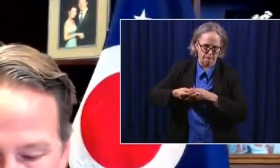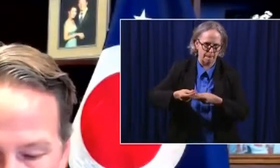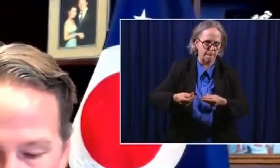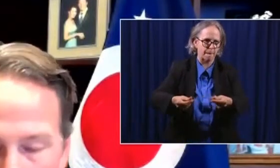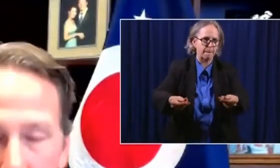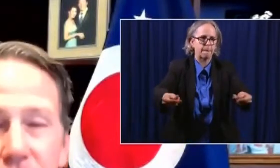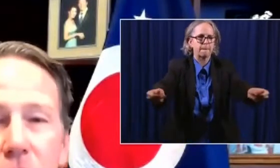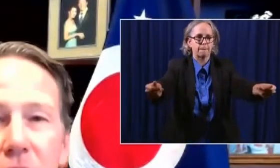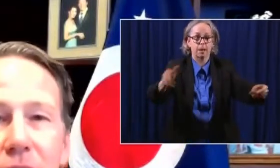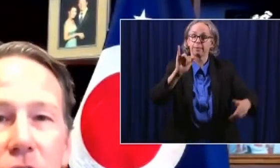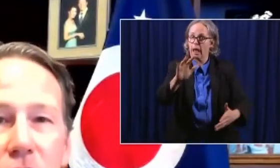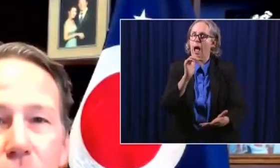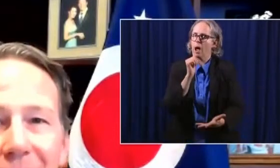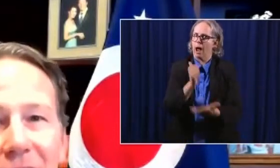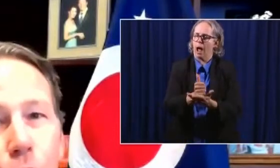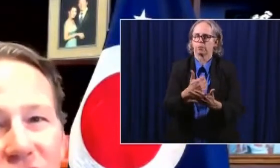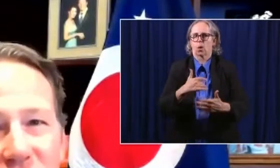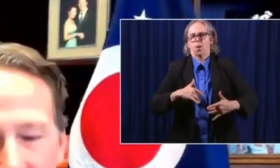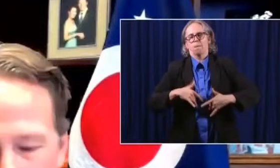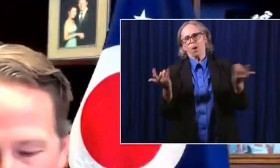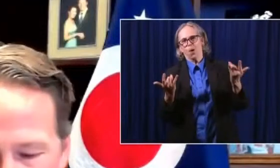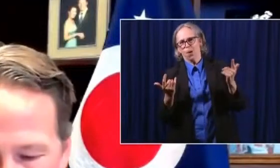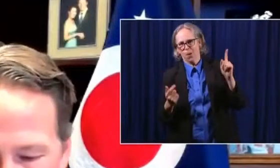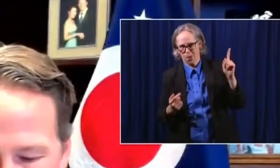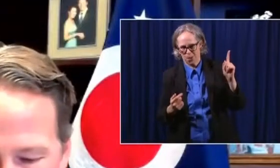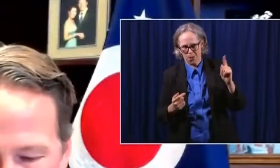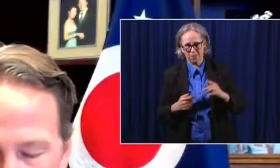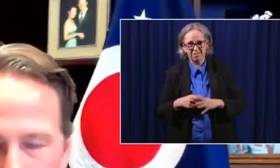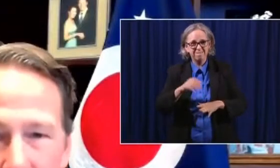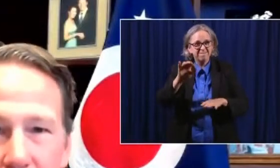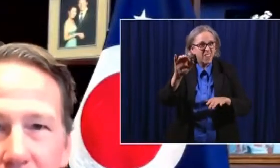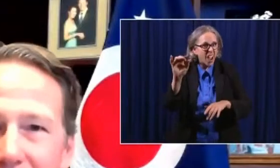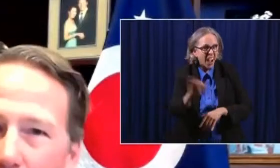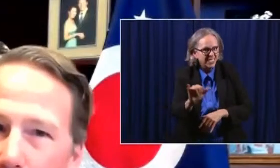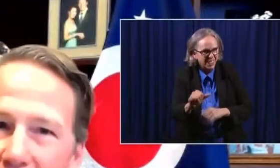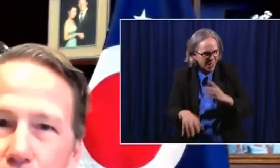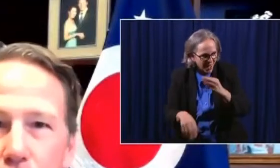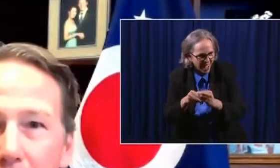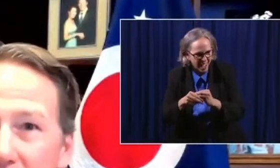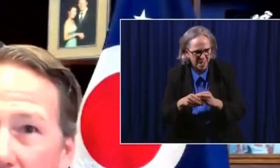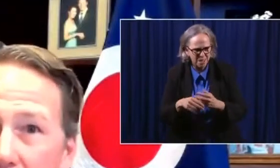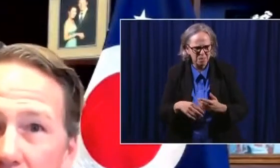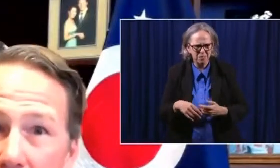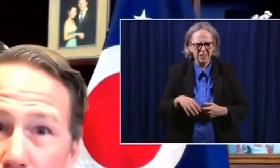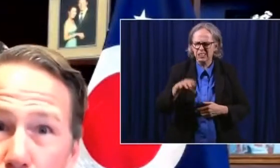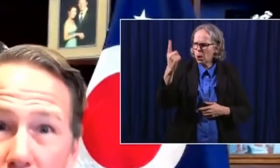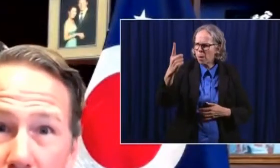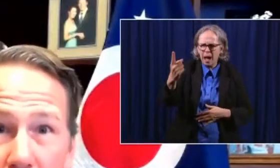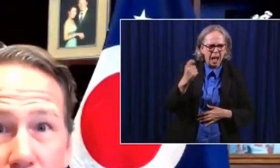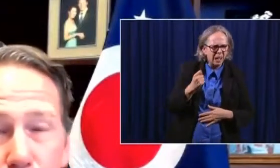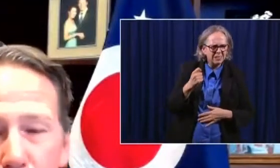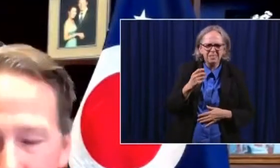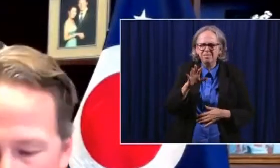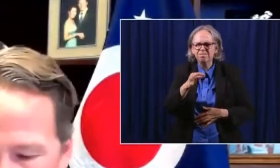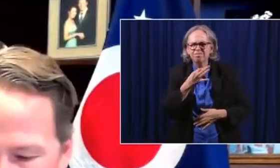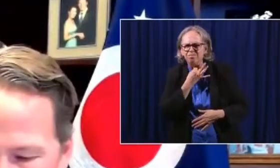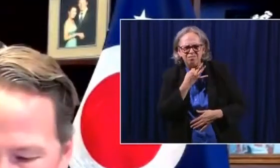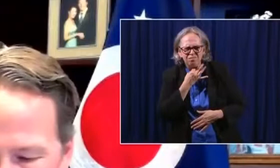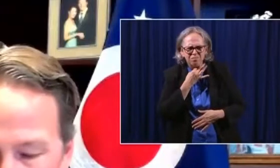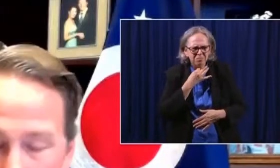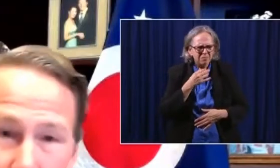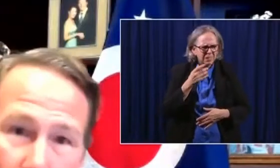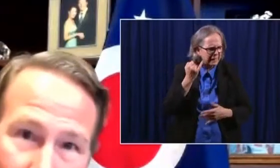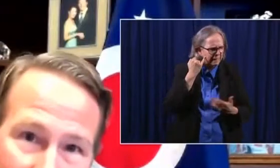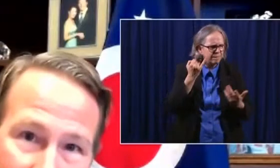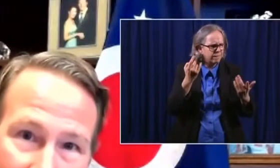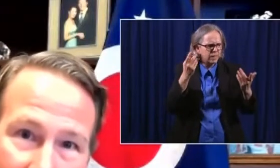that. Also, Governor, we got a question the other day about what are we doing to help people who may be unemployed or underemployed. People